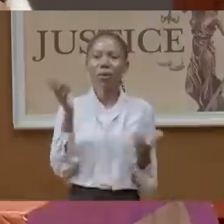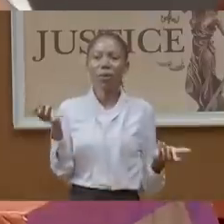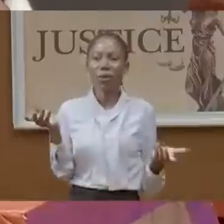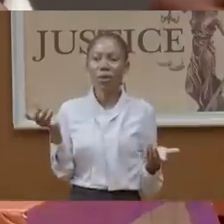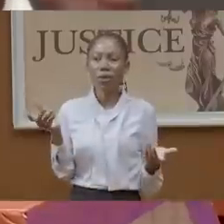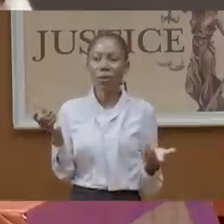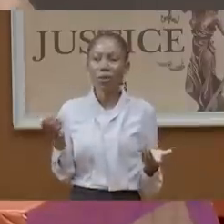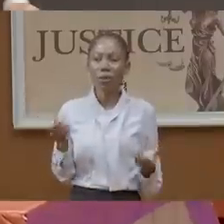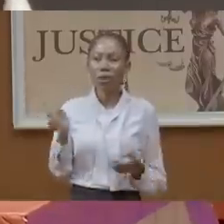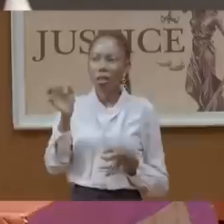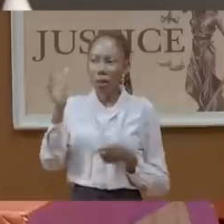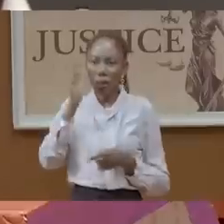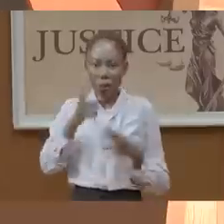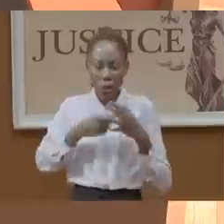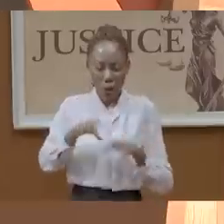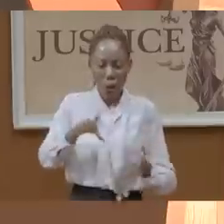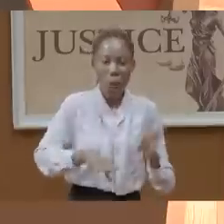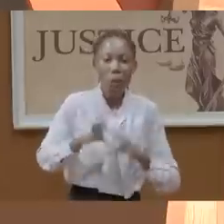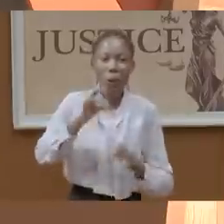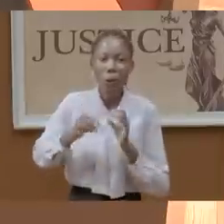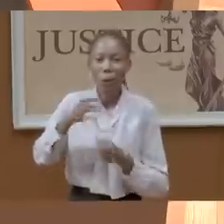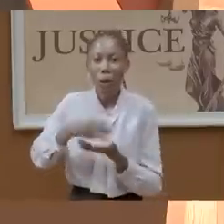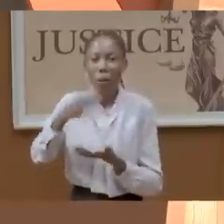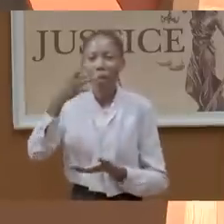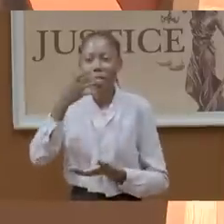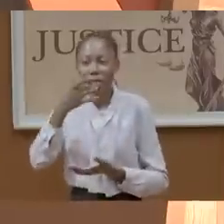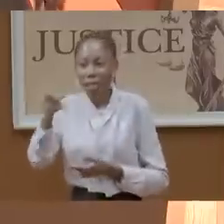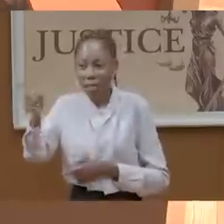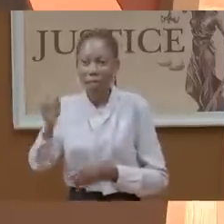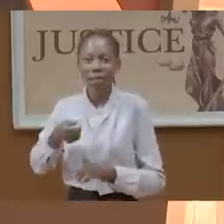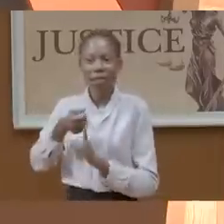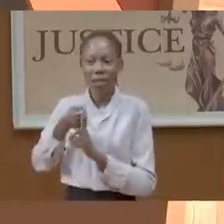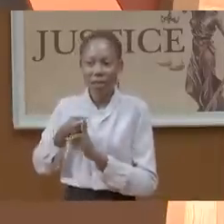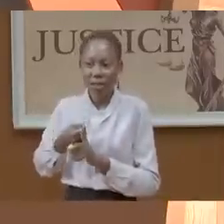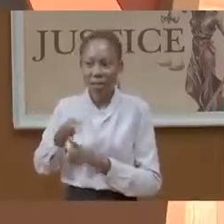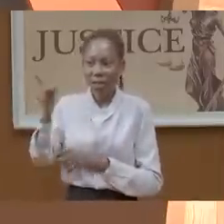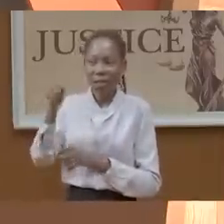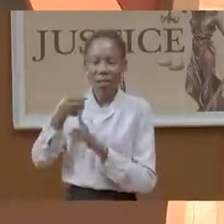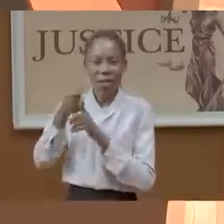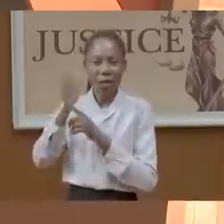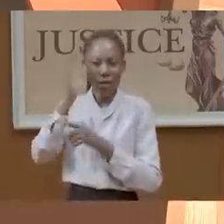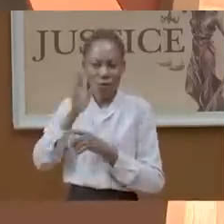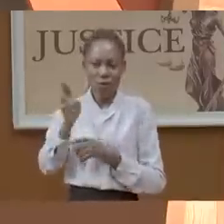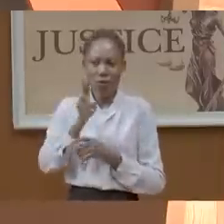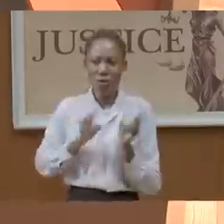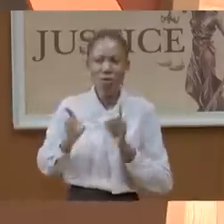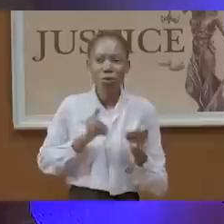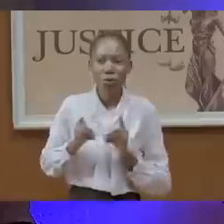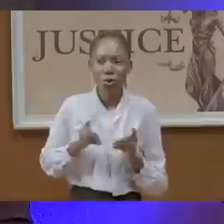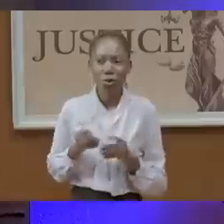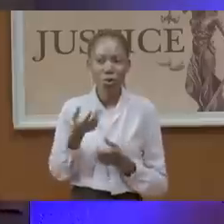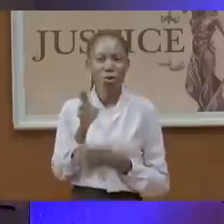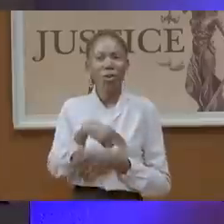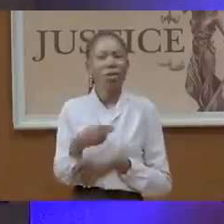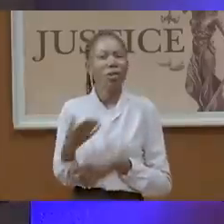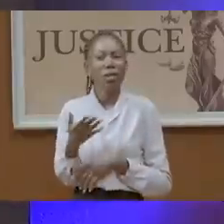As old, he will be the one picking bottles up and down. If he goes to his friend's house, he will be the one with clipper, cutting head. With my beautiful child, I will call him. I said,